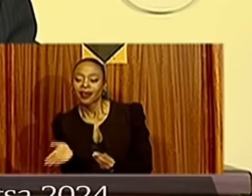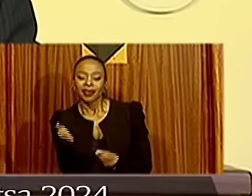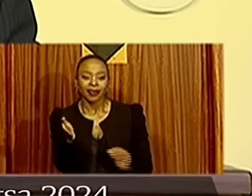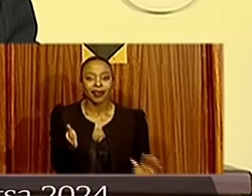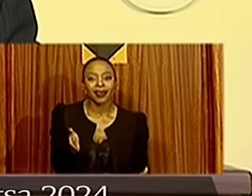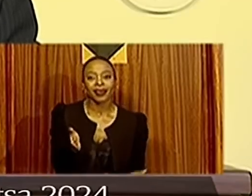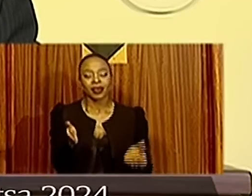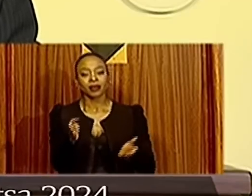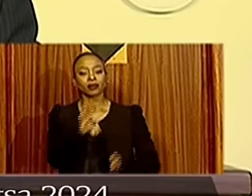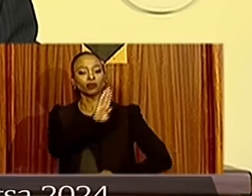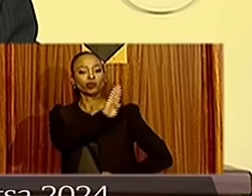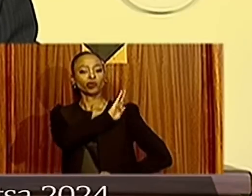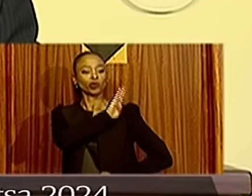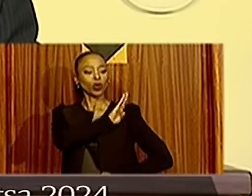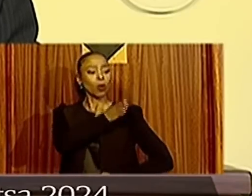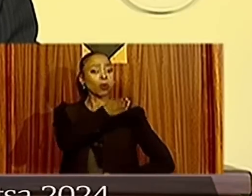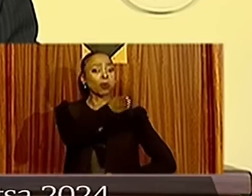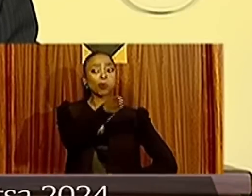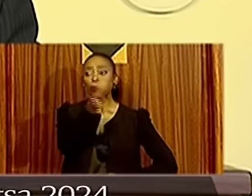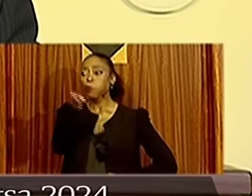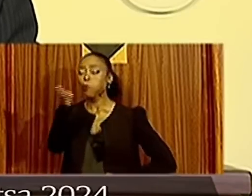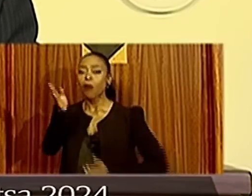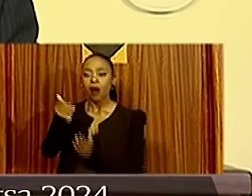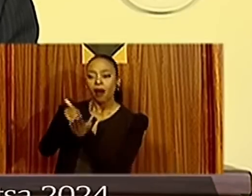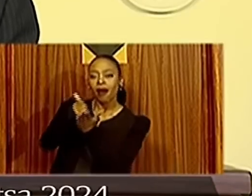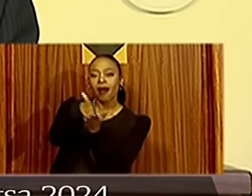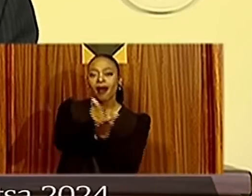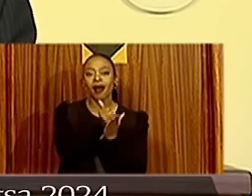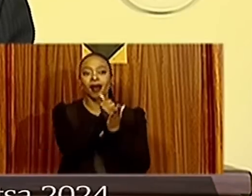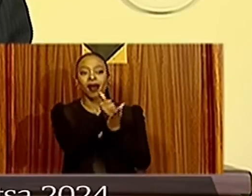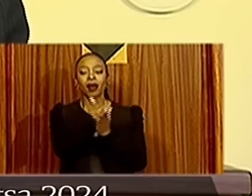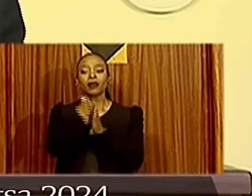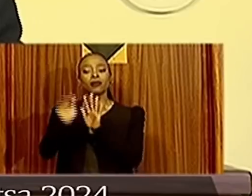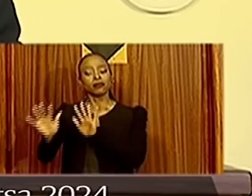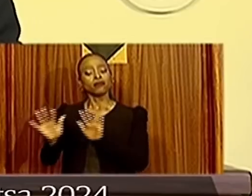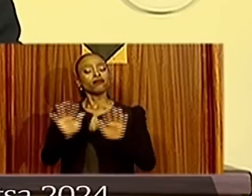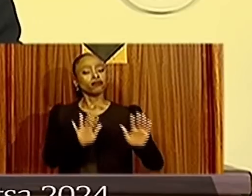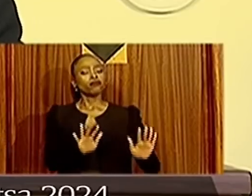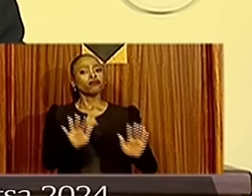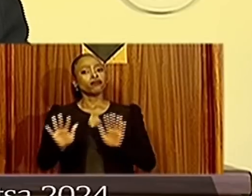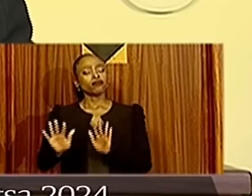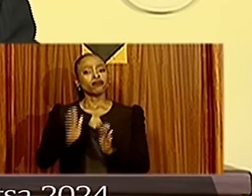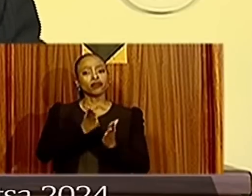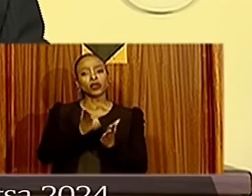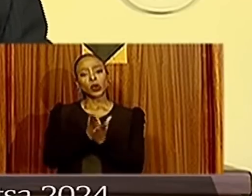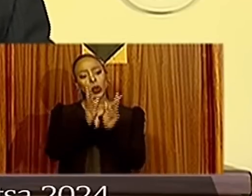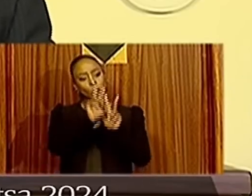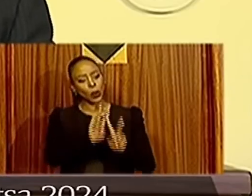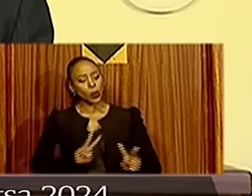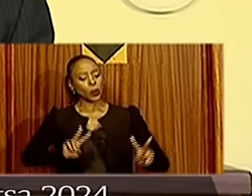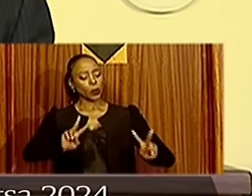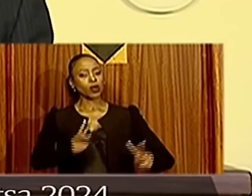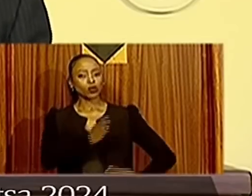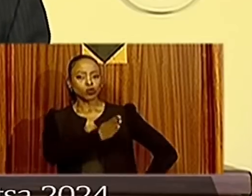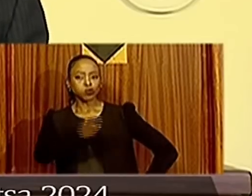South African National Defence Force personnel as peacekeepers in a number of areas on our continent.